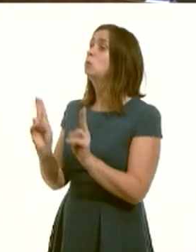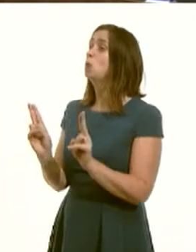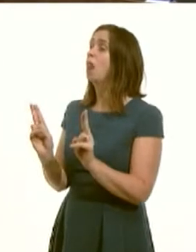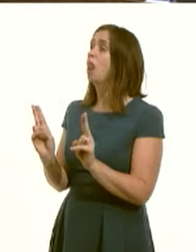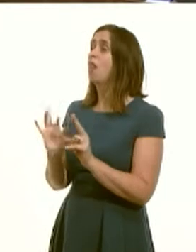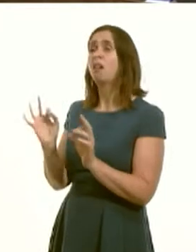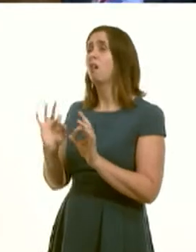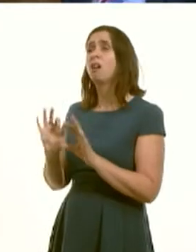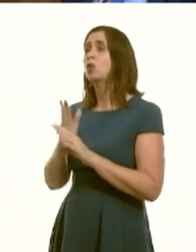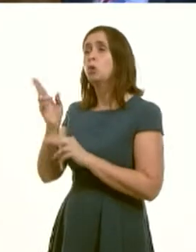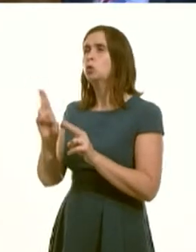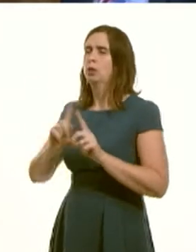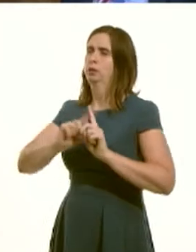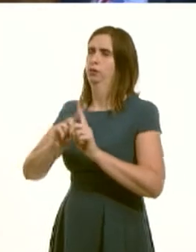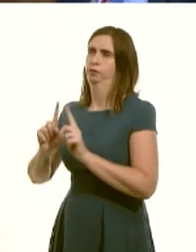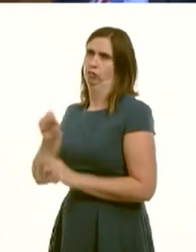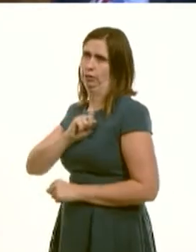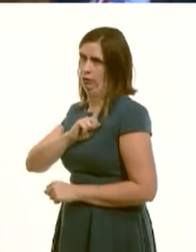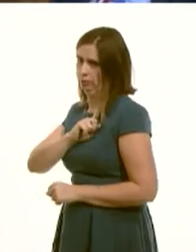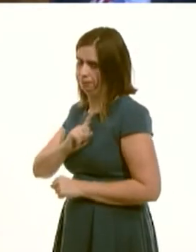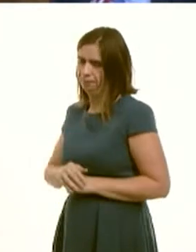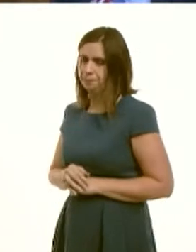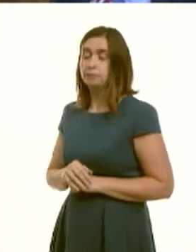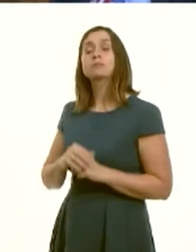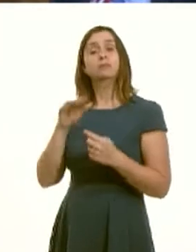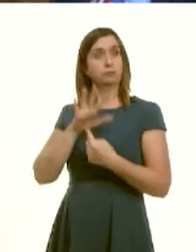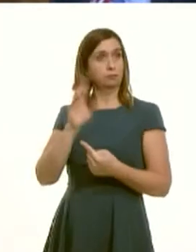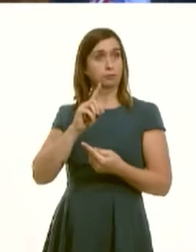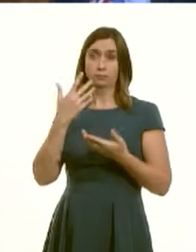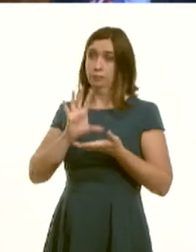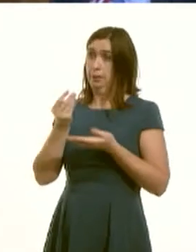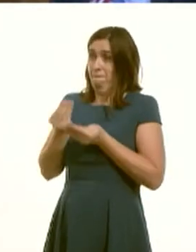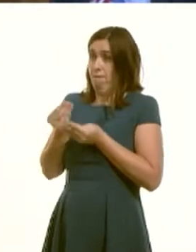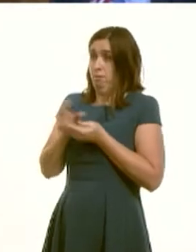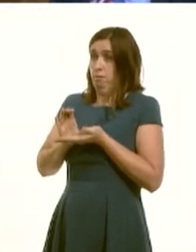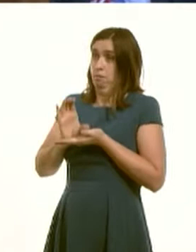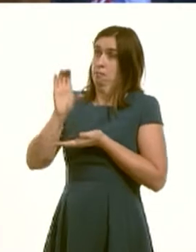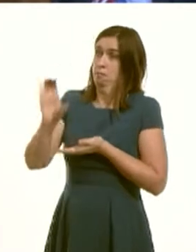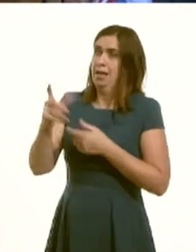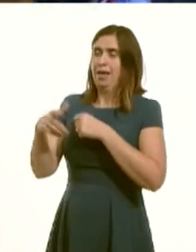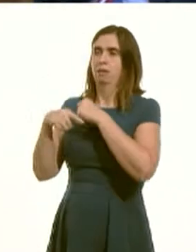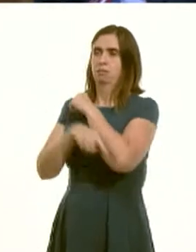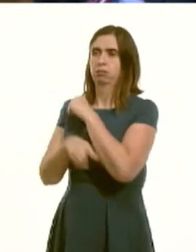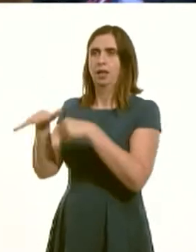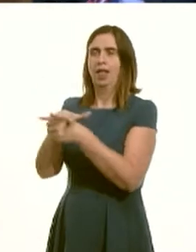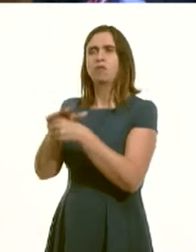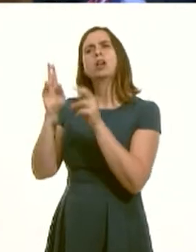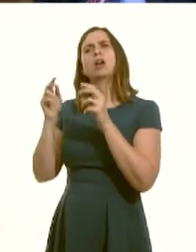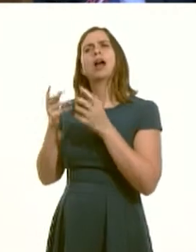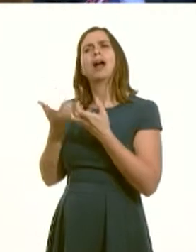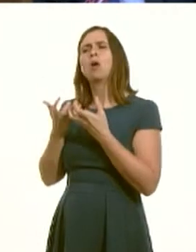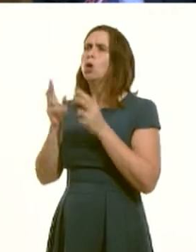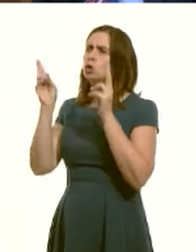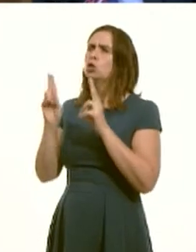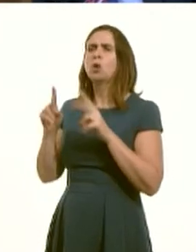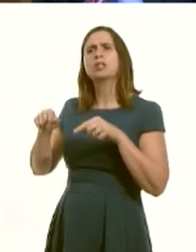many and varied, but what's important, of course, is that we've provided money for many schools in our more deprived areas through Schools Challenge Cymru to help them,